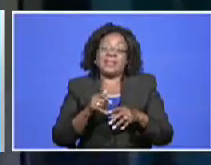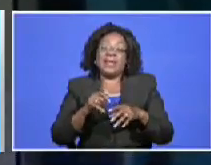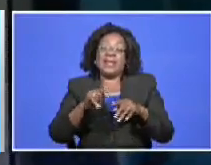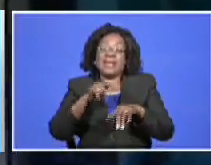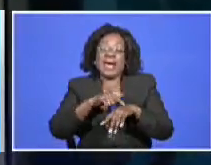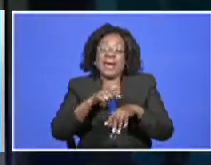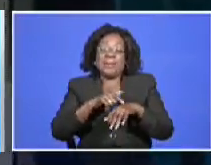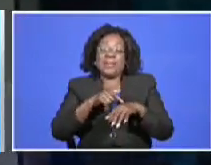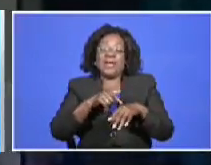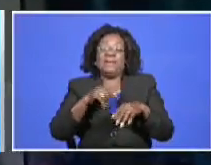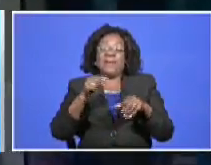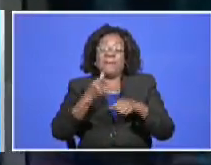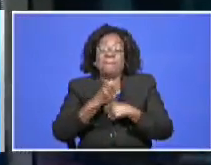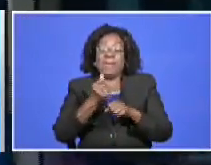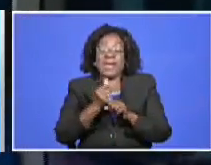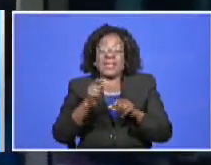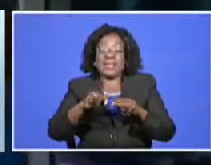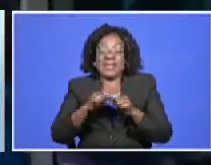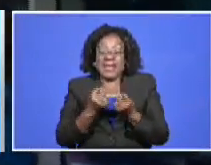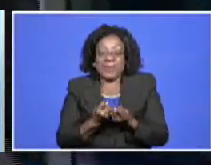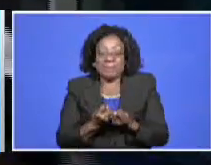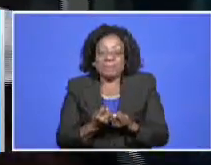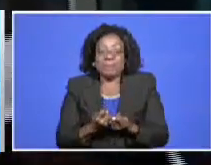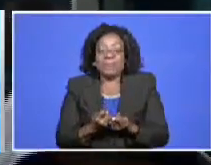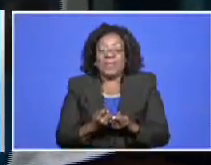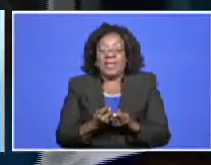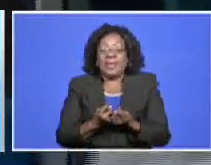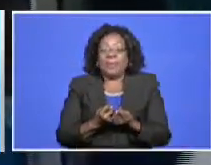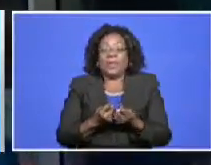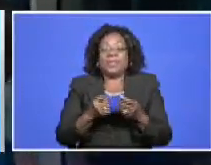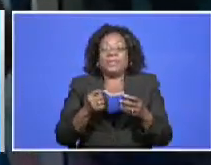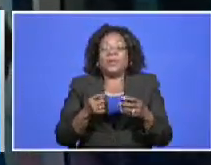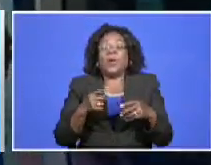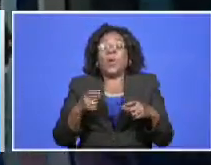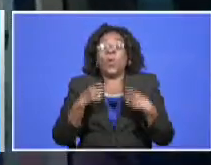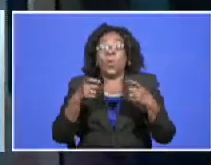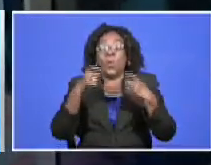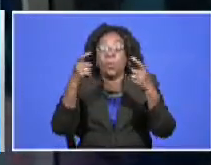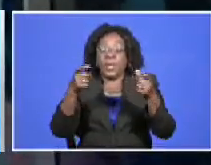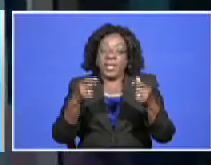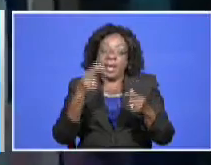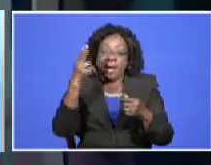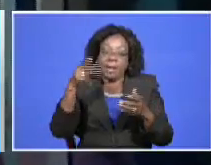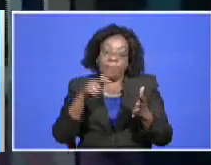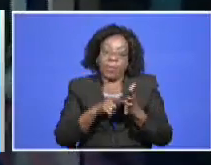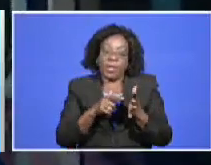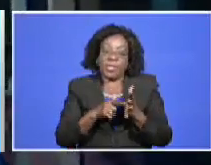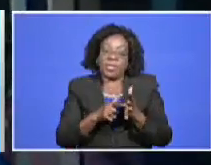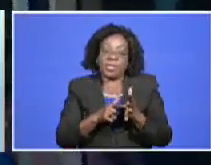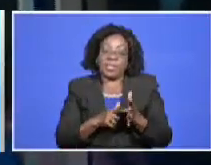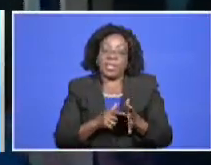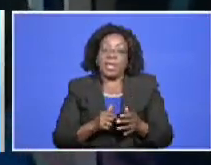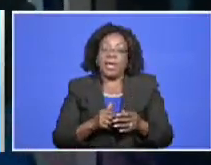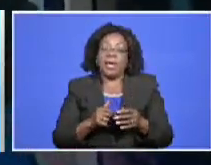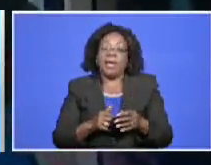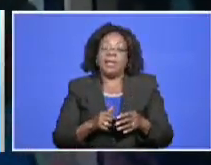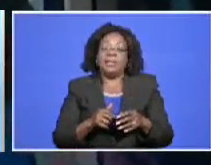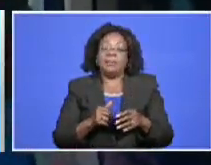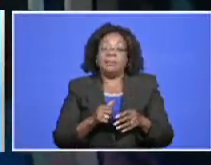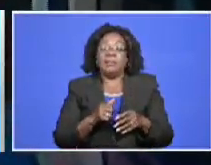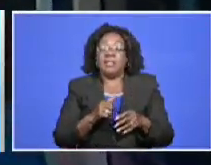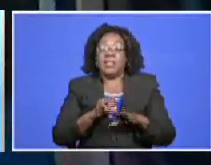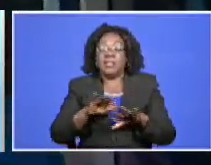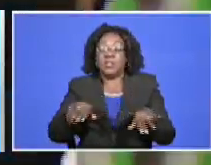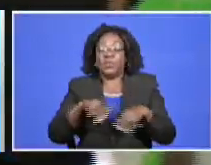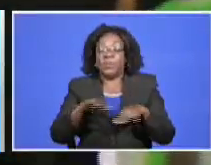I hope to go out with a bang. I want to see if I can win High Point with everything that I might swim, and so I just